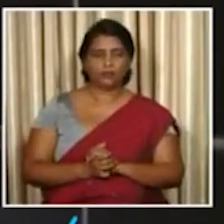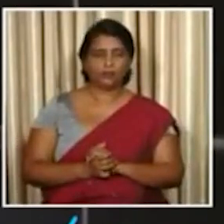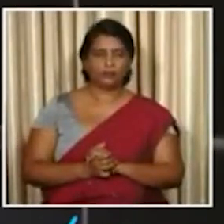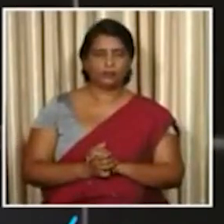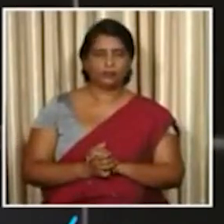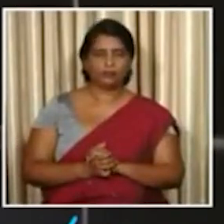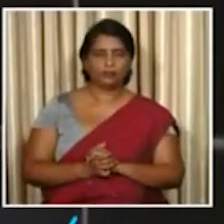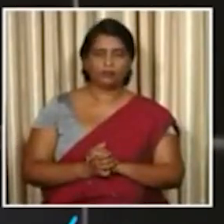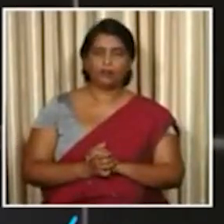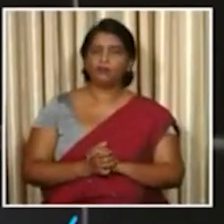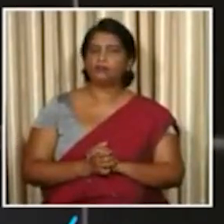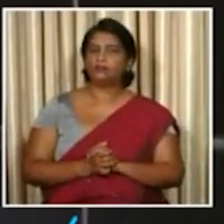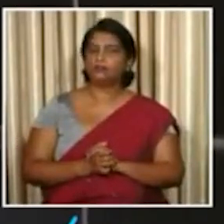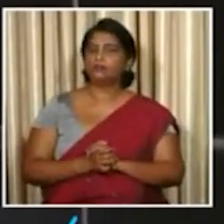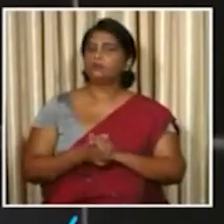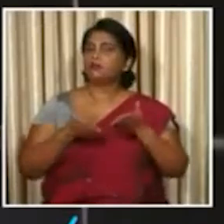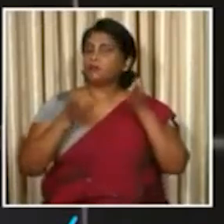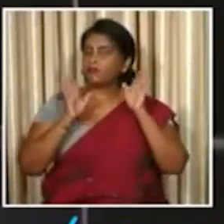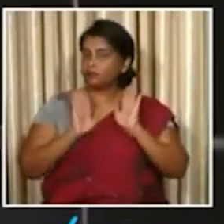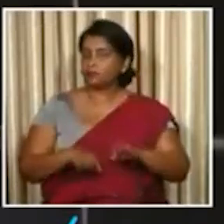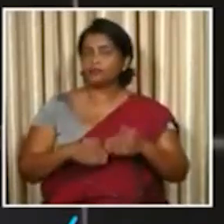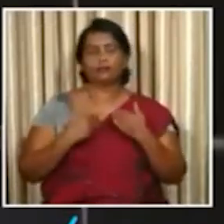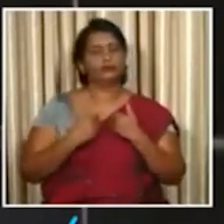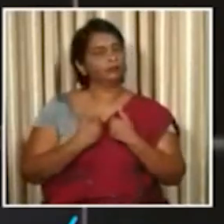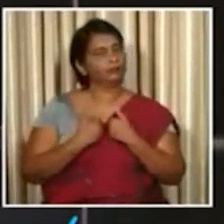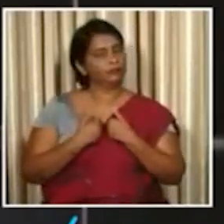finally make our comments relating to the